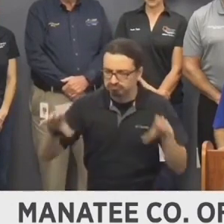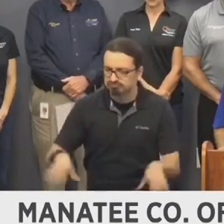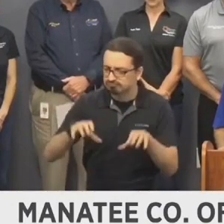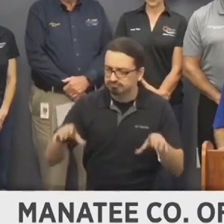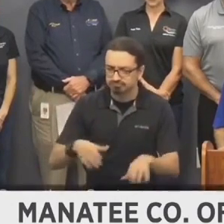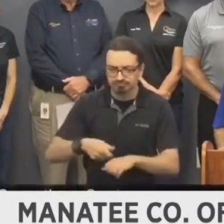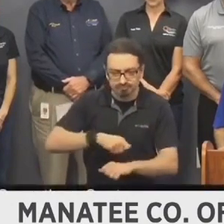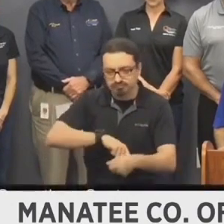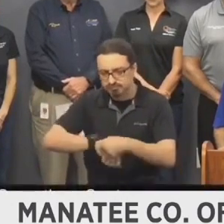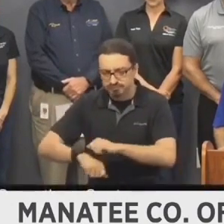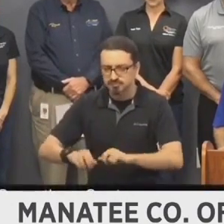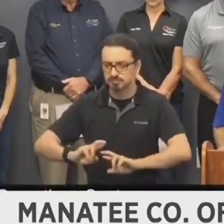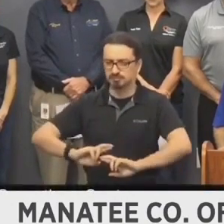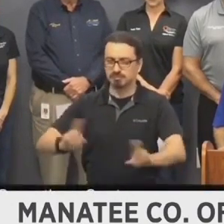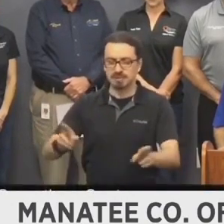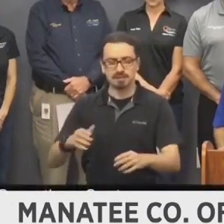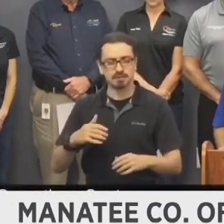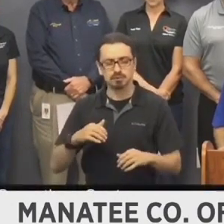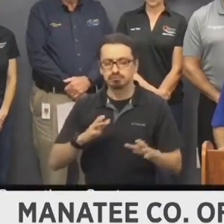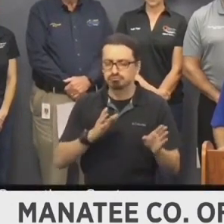that we may feel from Hurricane Idalia.